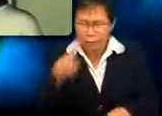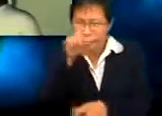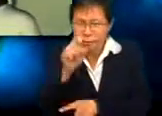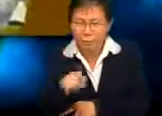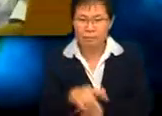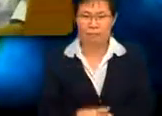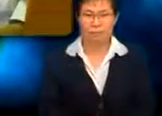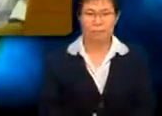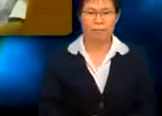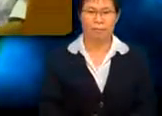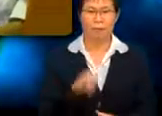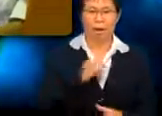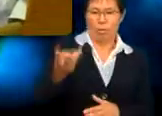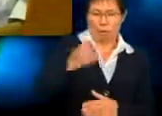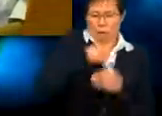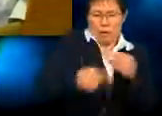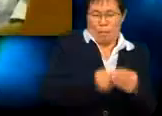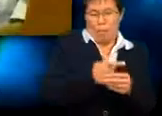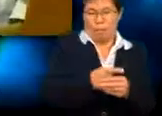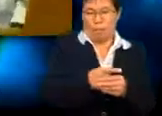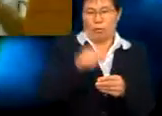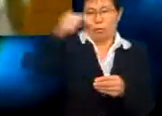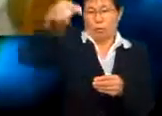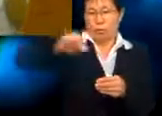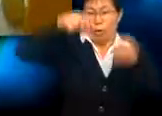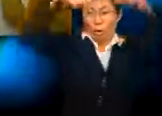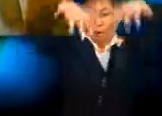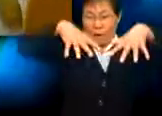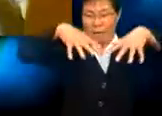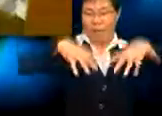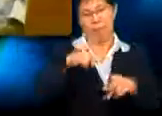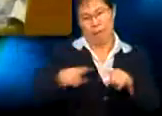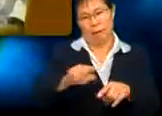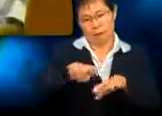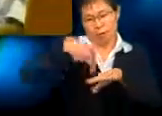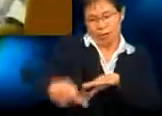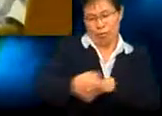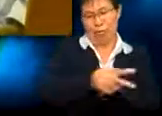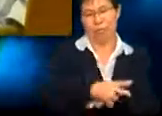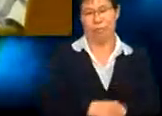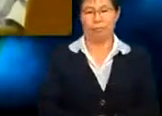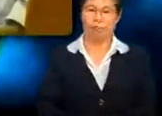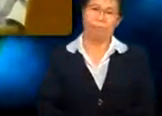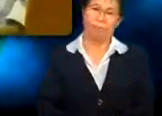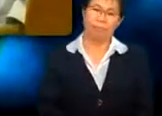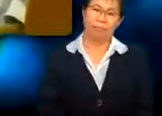happened? I was about to switch on the light, but I tripped and fell.